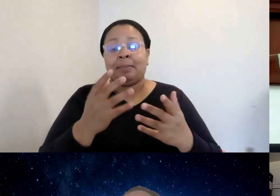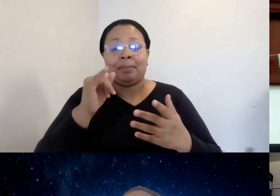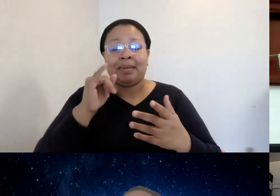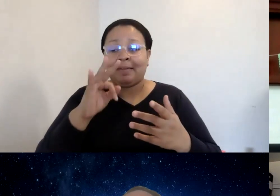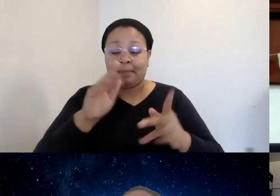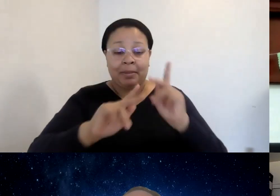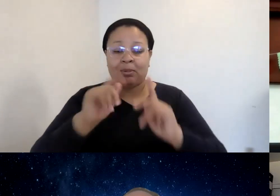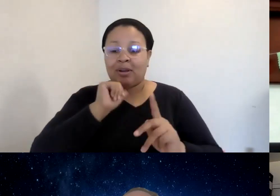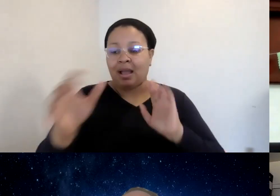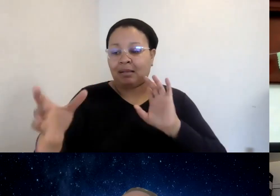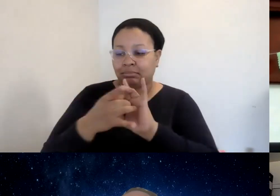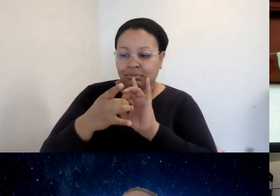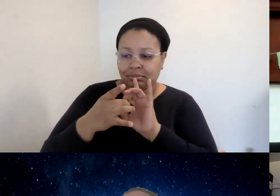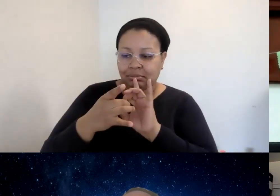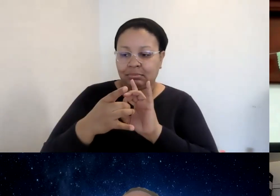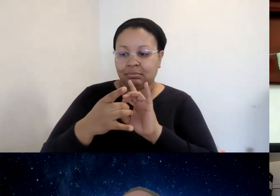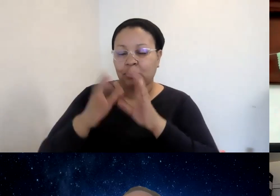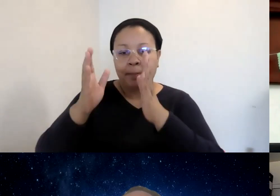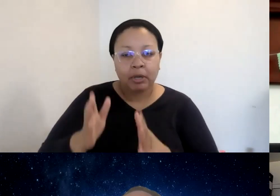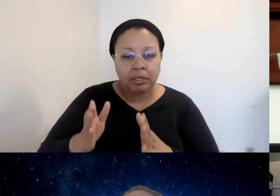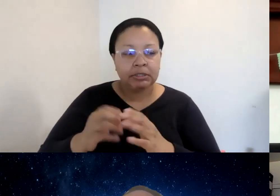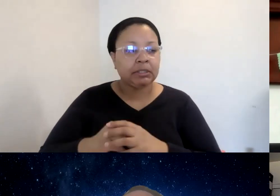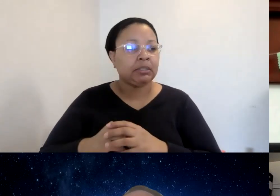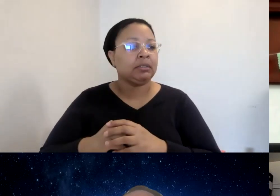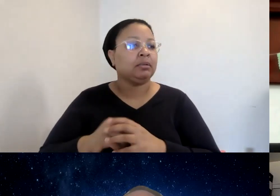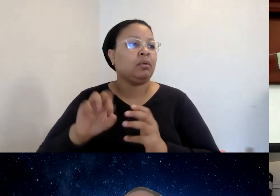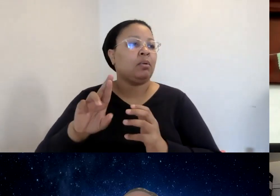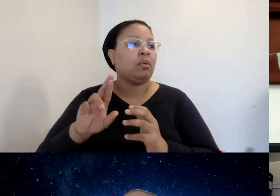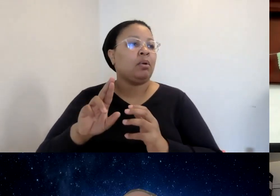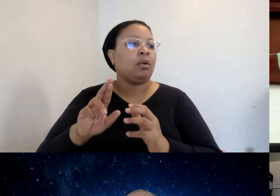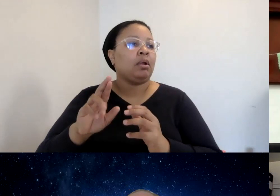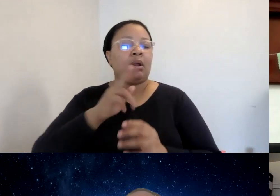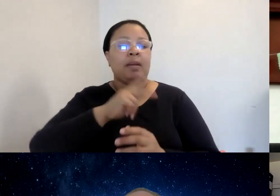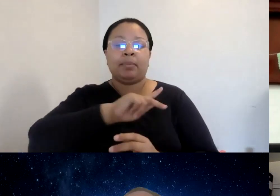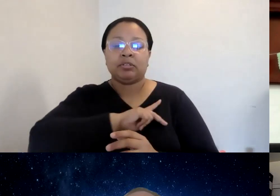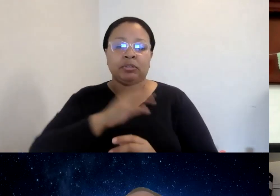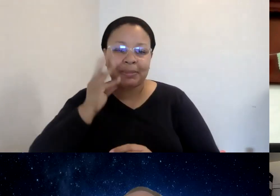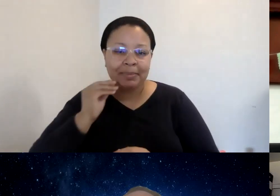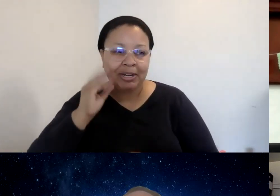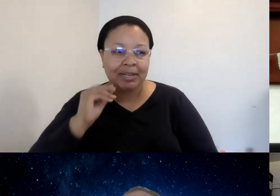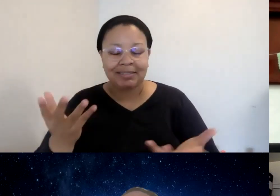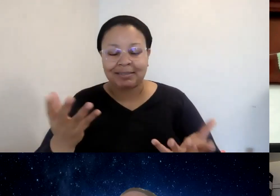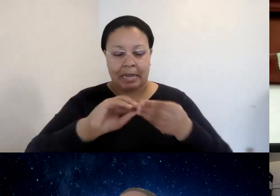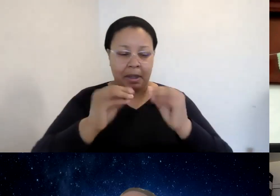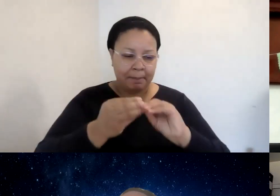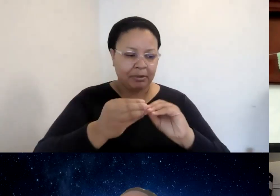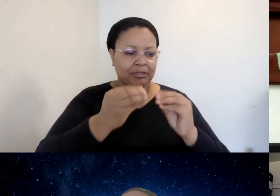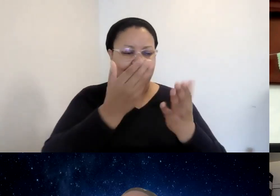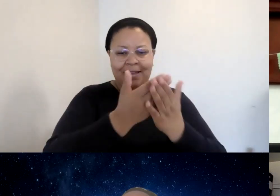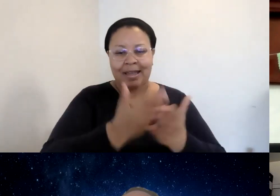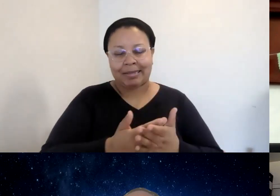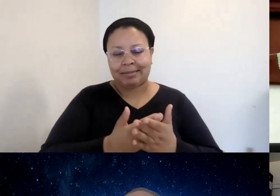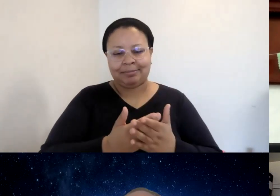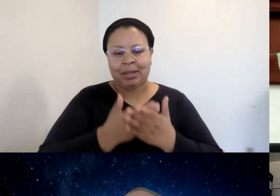to an individual, if they're not connecting to a person on a human level, all those numbers will mean nothing.